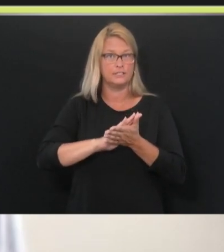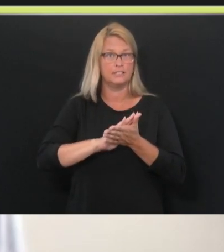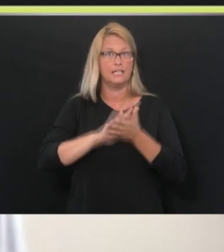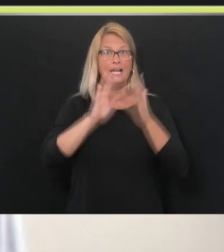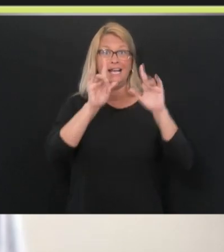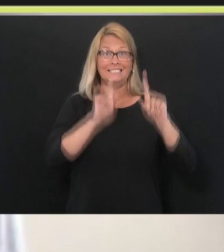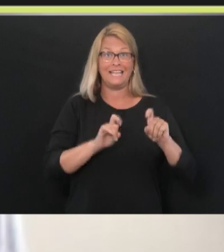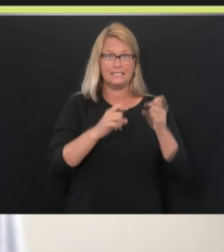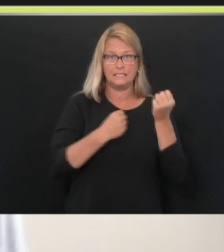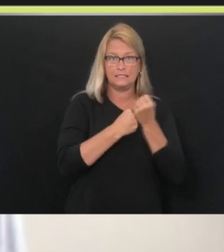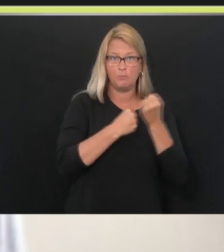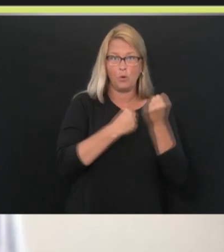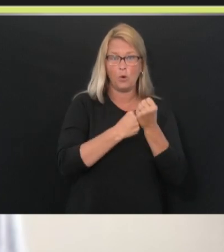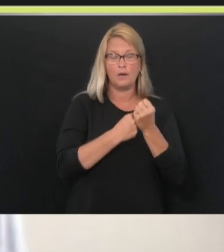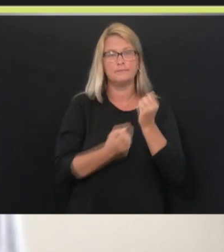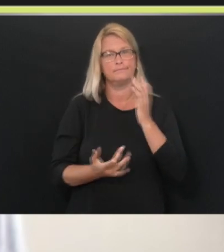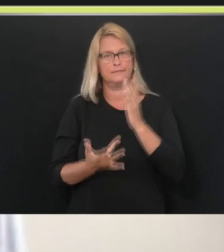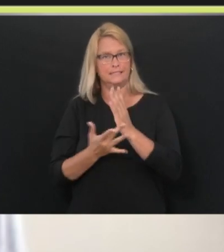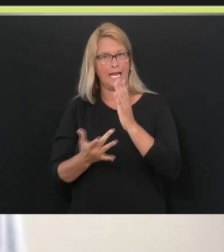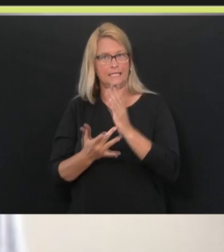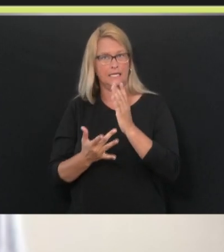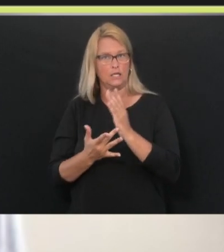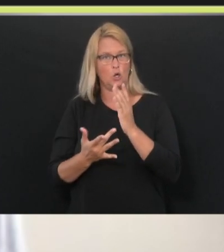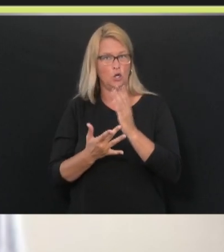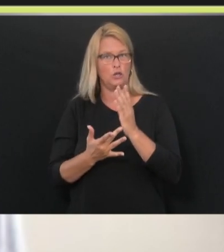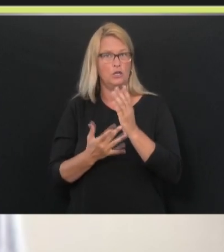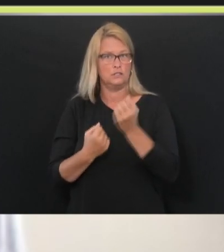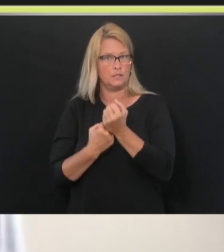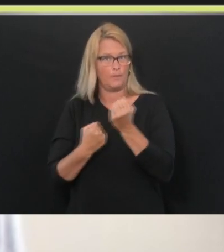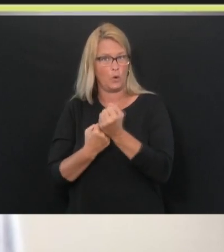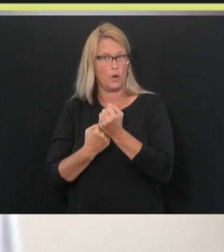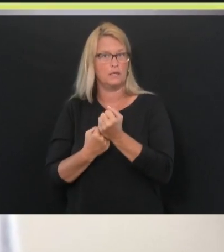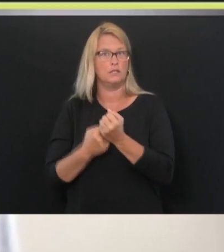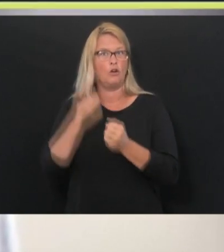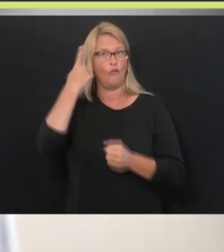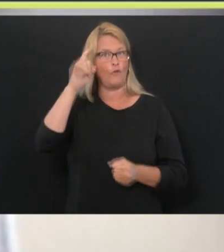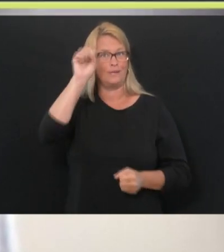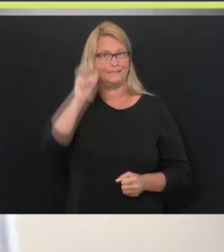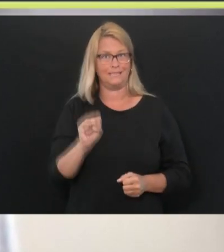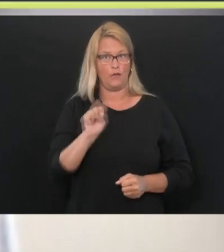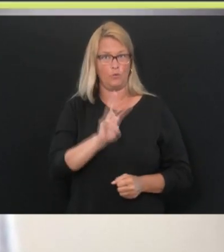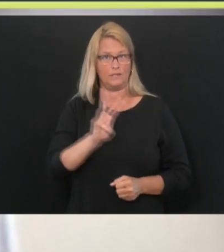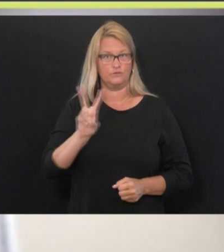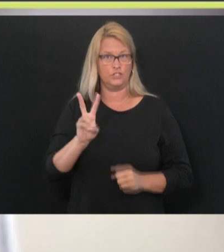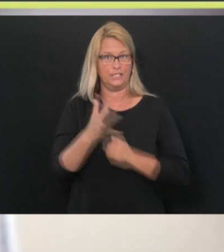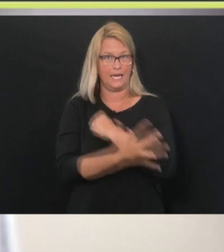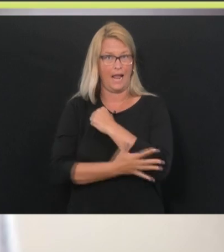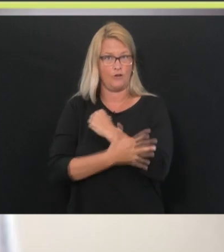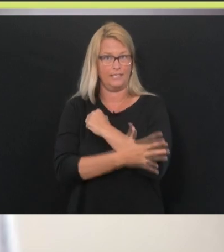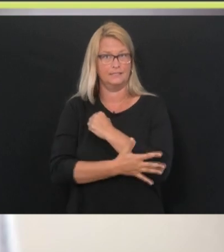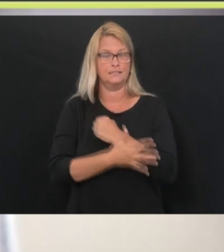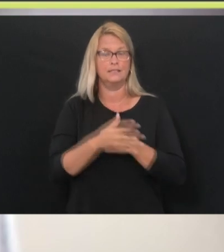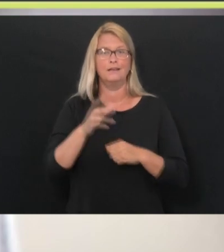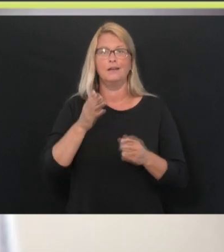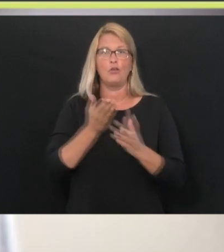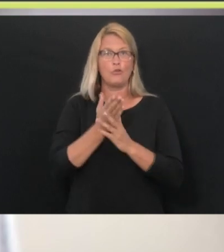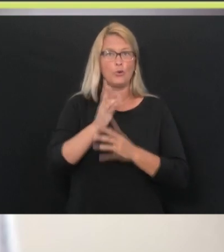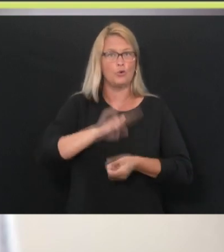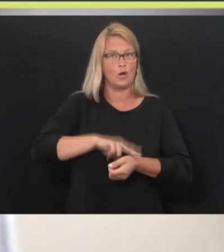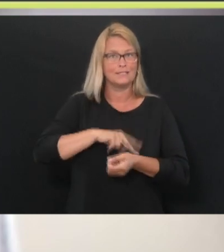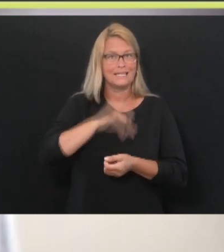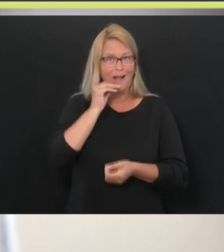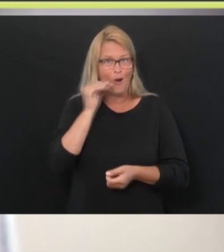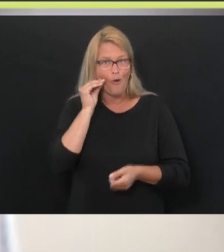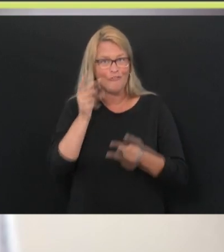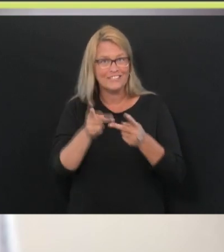testing support, and technical expertise to particularly southern West Virginia counties, to our nursing home facilities